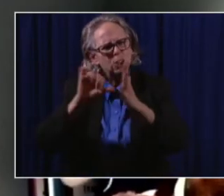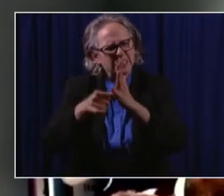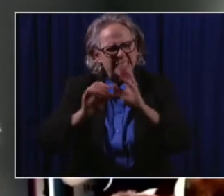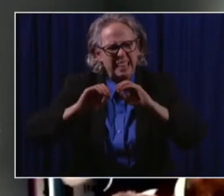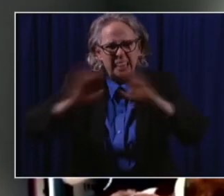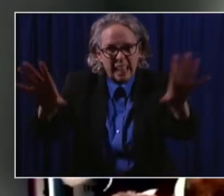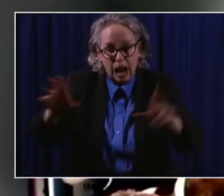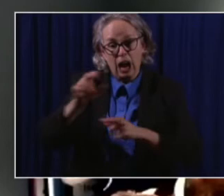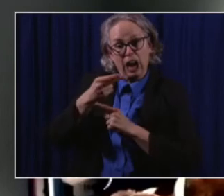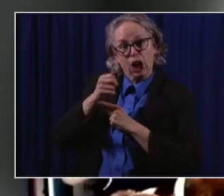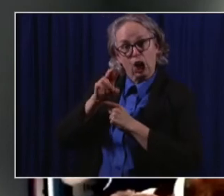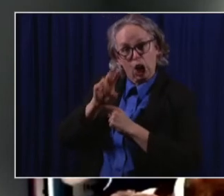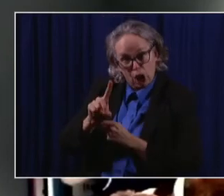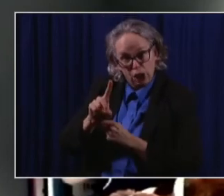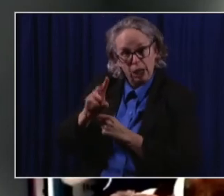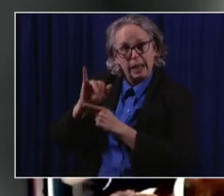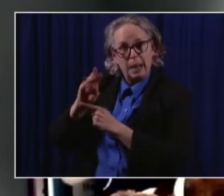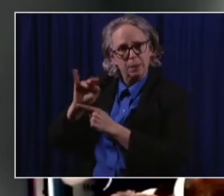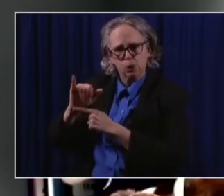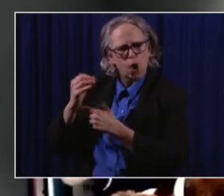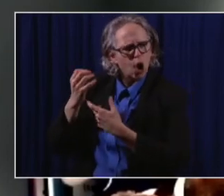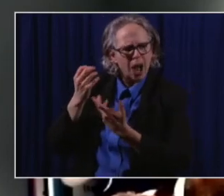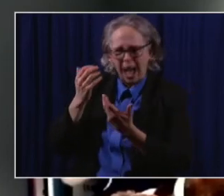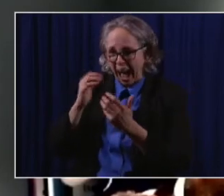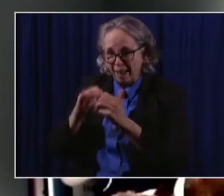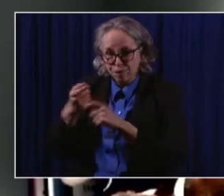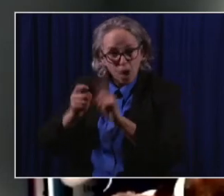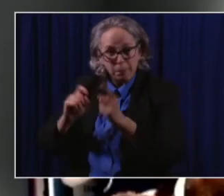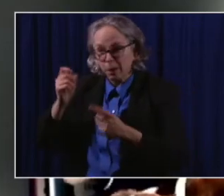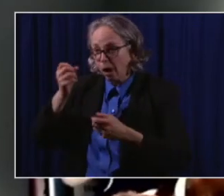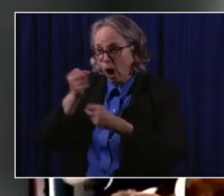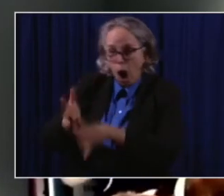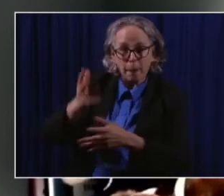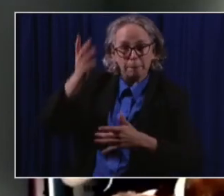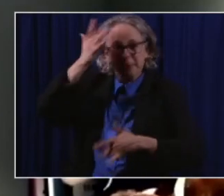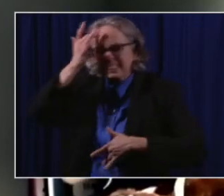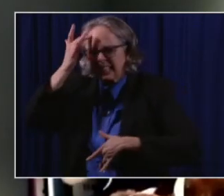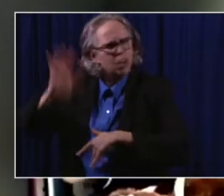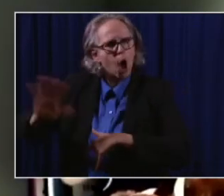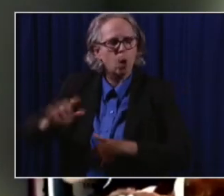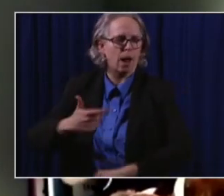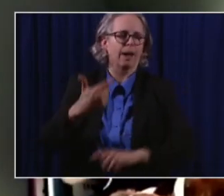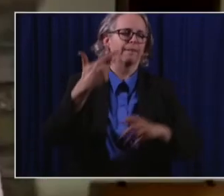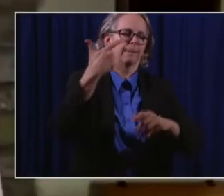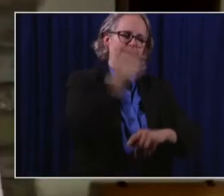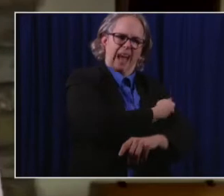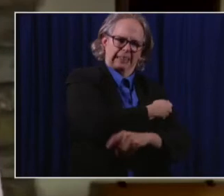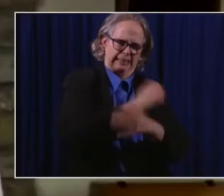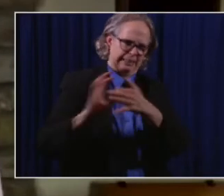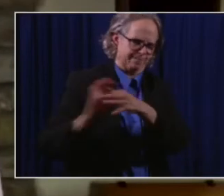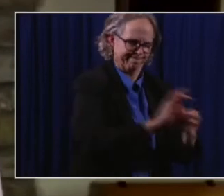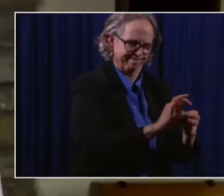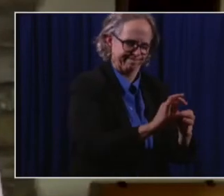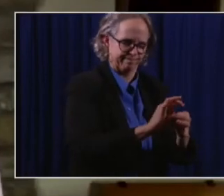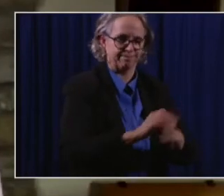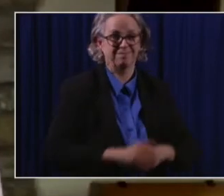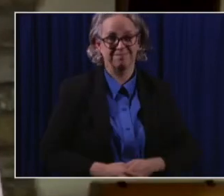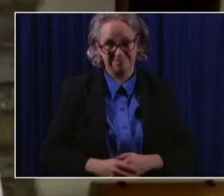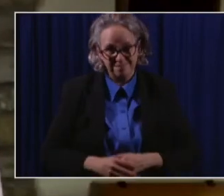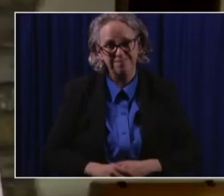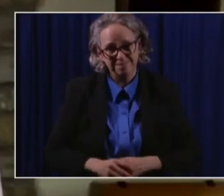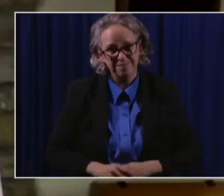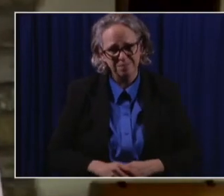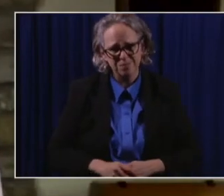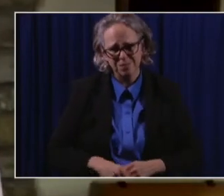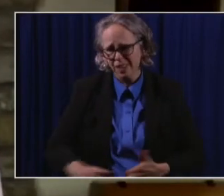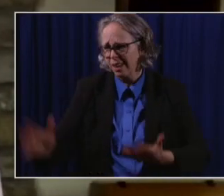a vaccine-driven herd immunity, not a disease exposure one. So we just want that message out there too. Well, and look, none of us know, at least